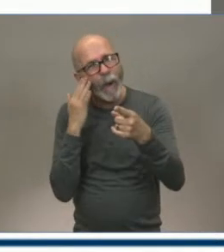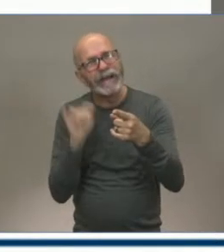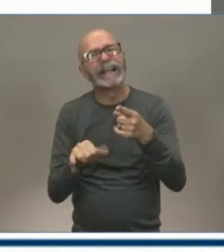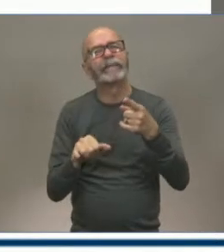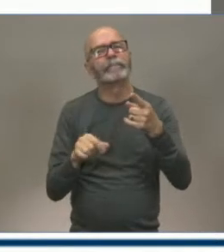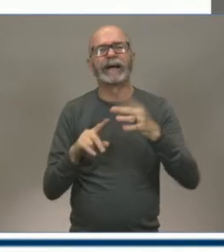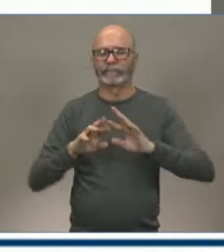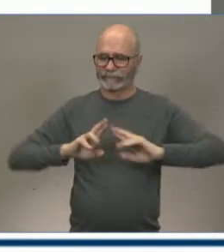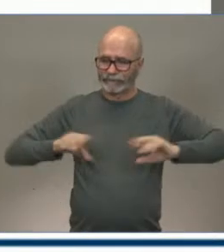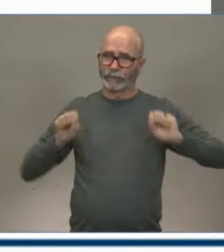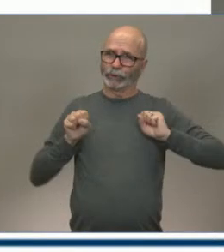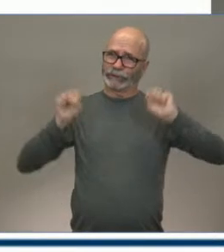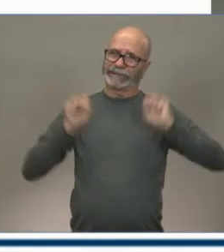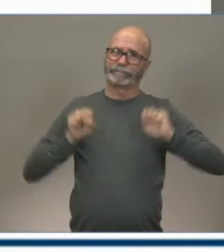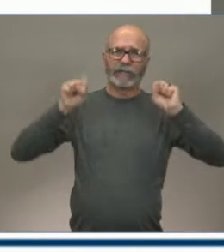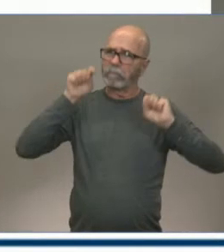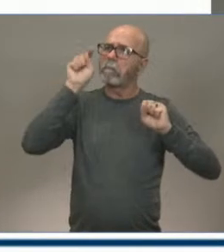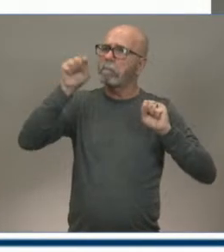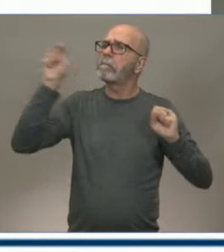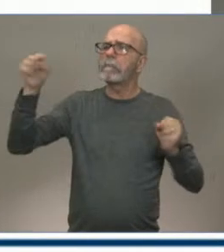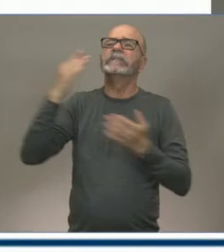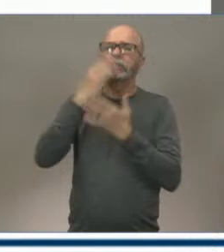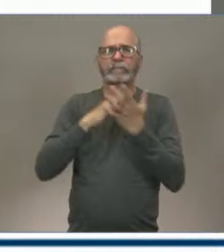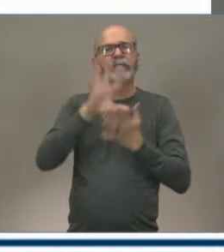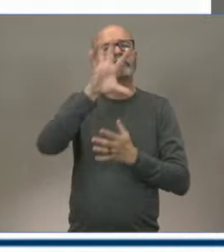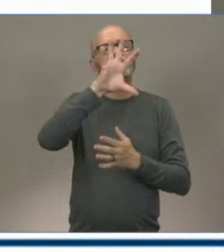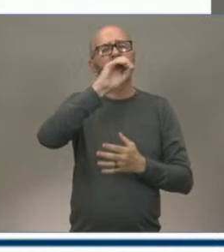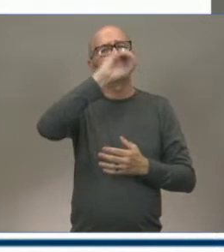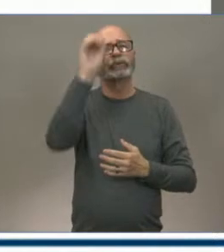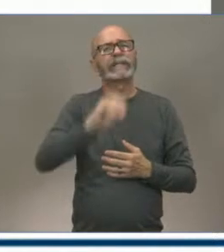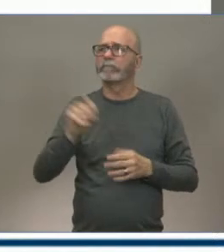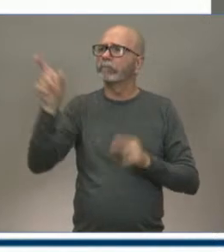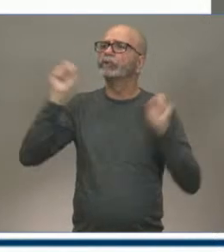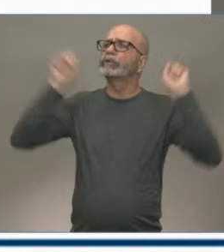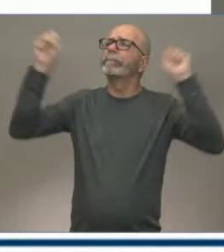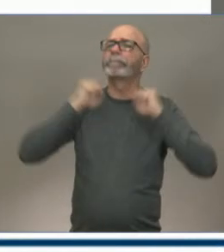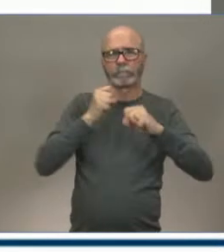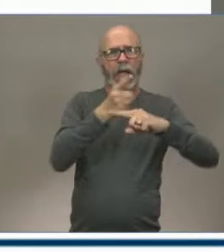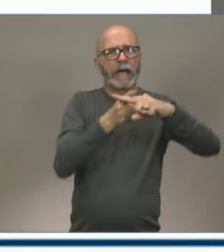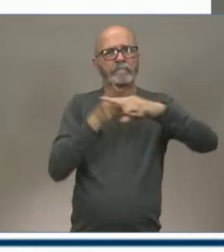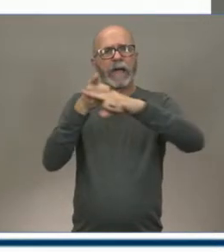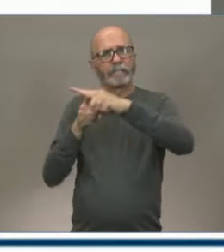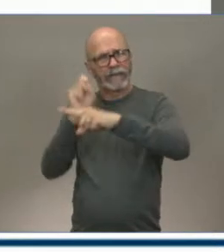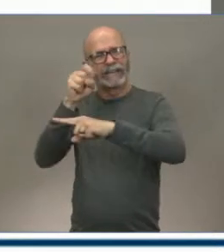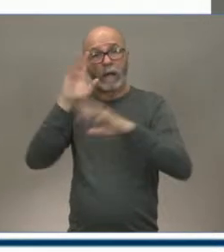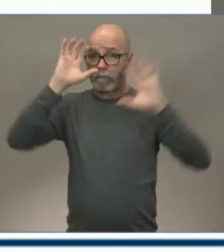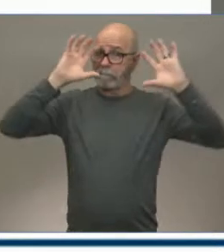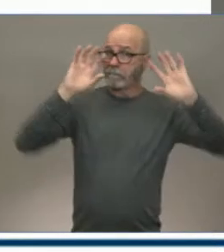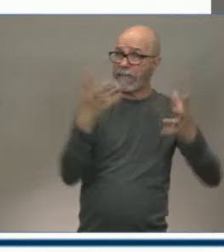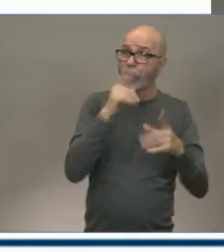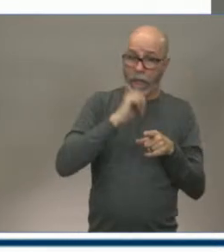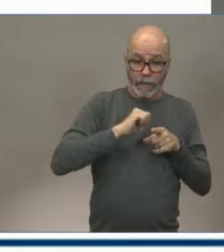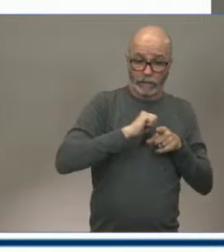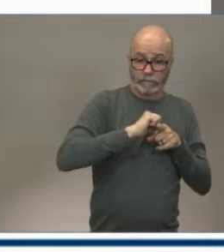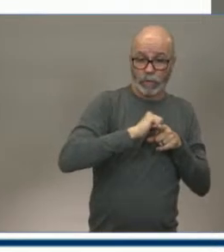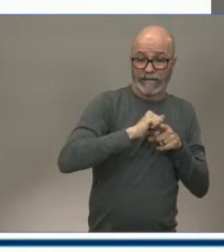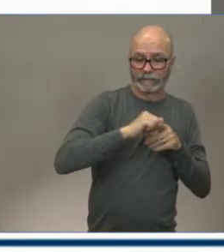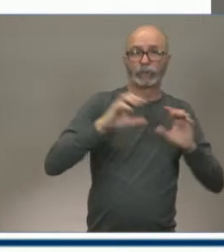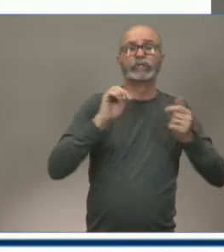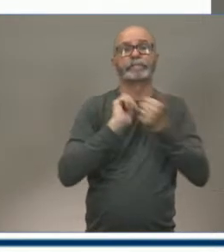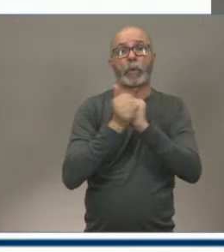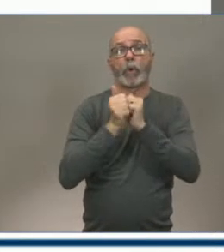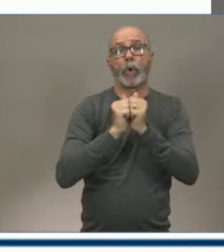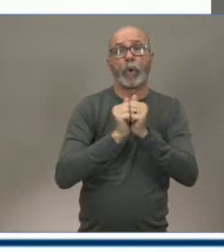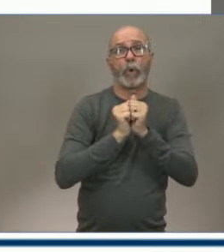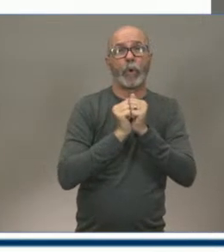capacity, allowing sports teams to practice. But we know that as soon as you allow competitions to happen, you increase